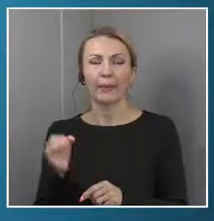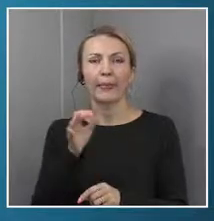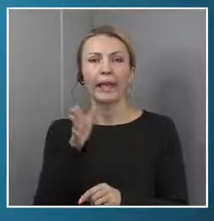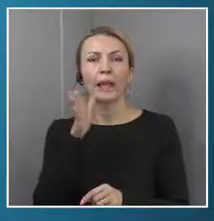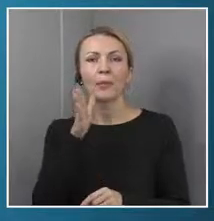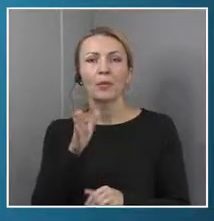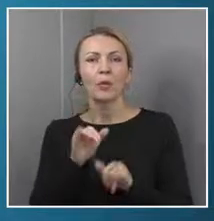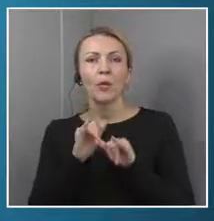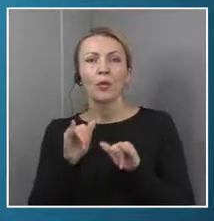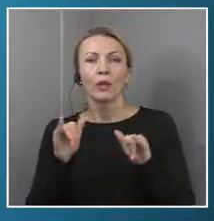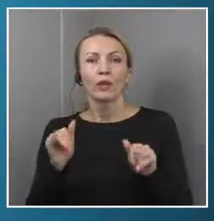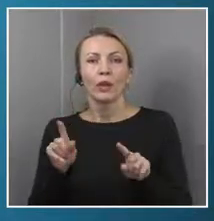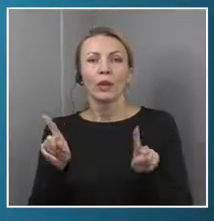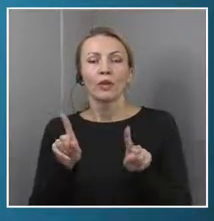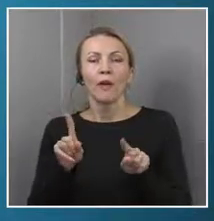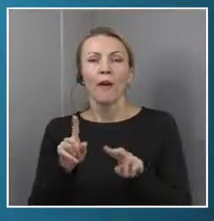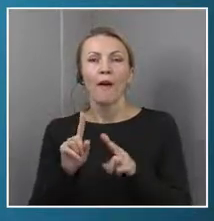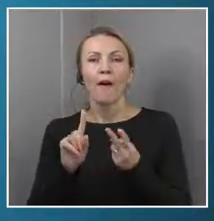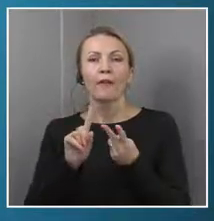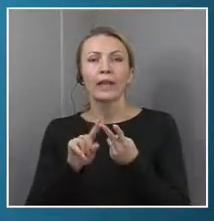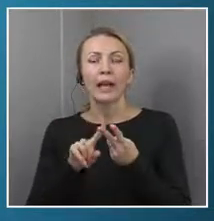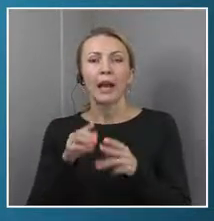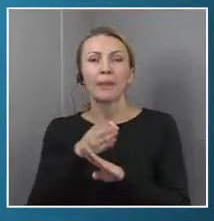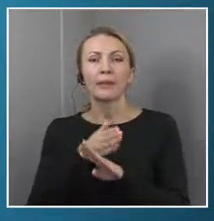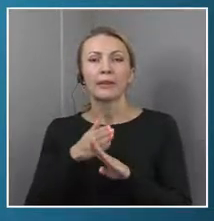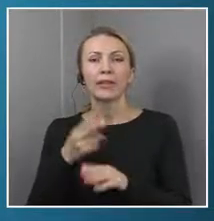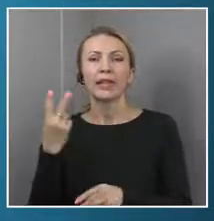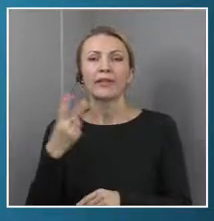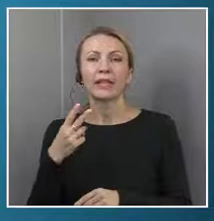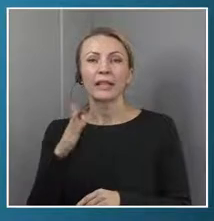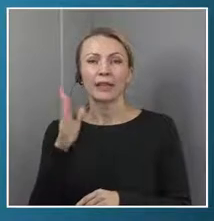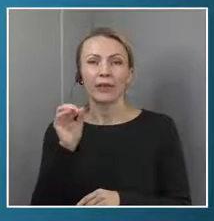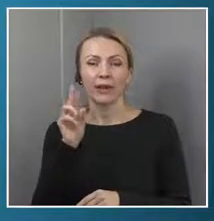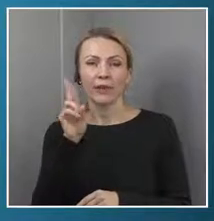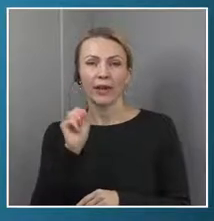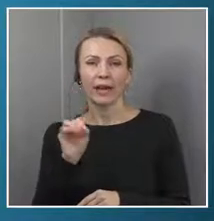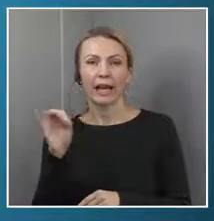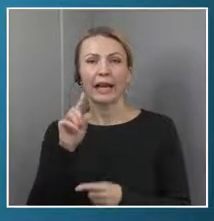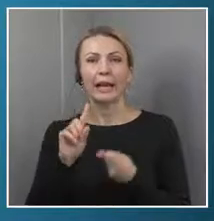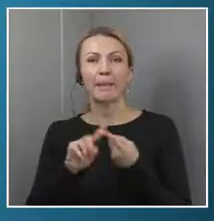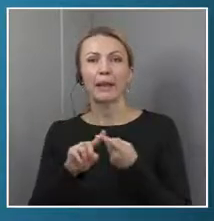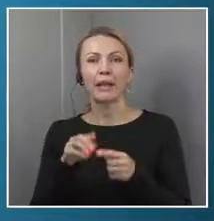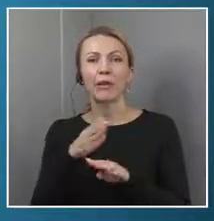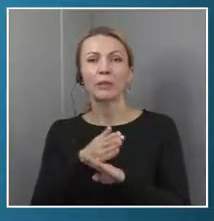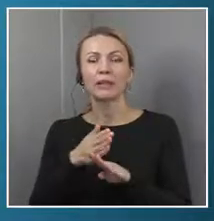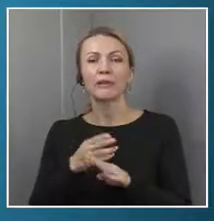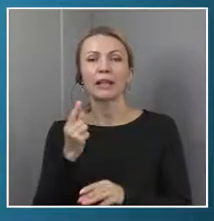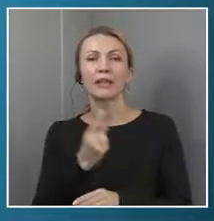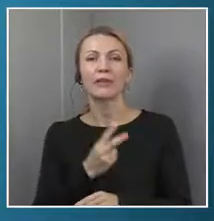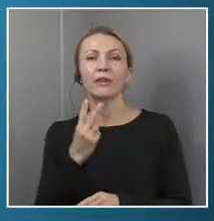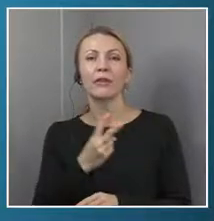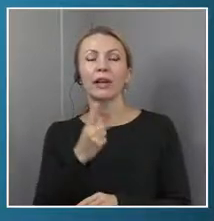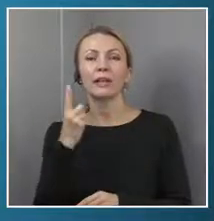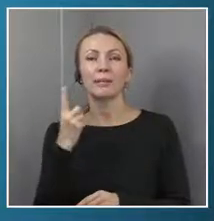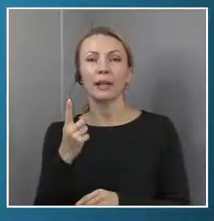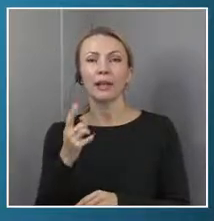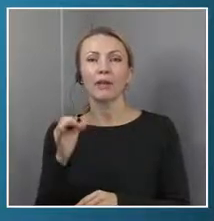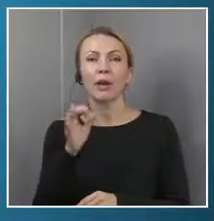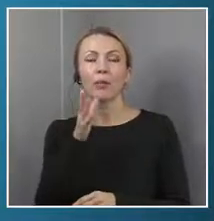Russian 1960s art is undervalued, and I believe that this is where the situation will